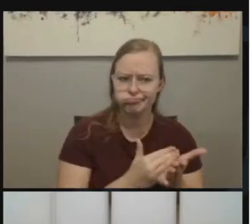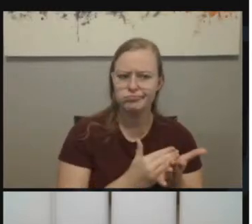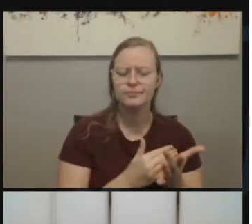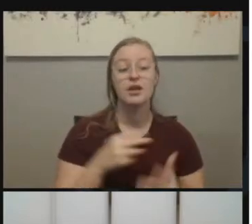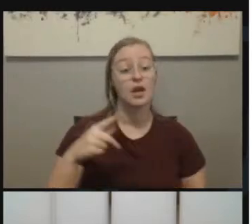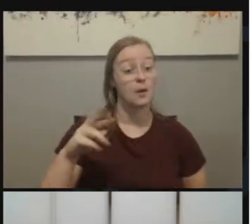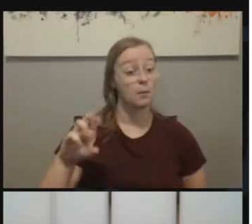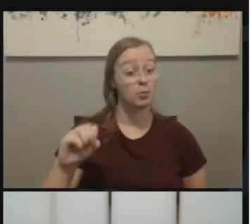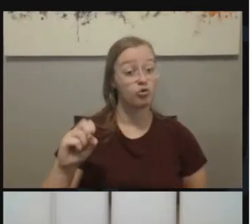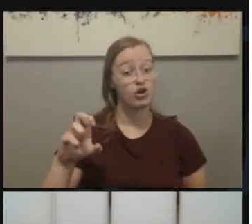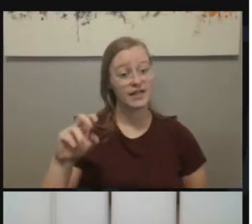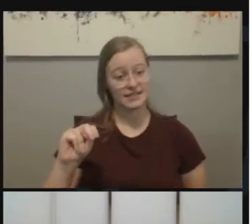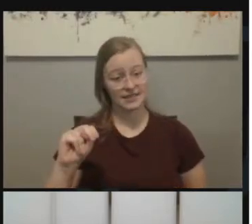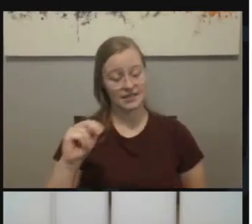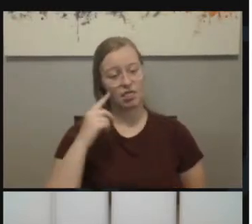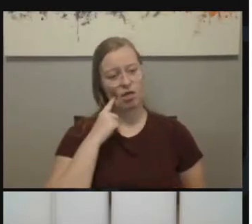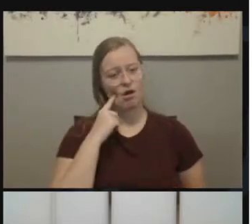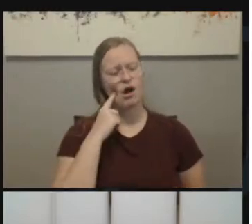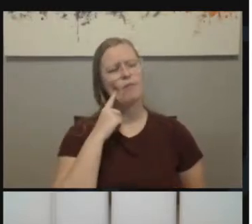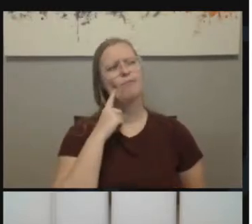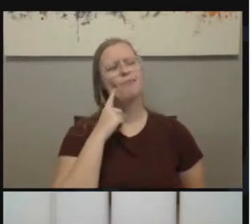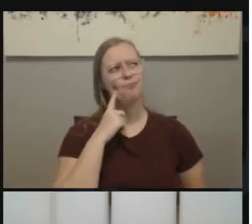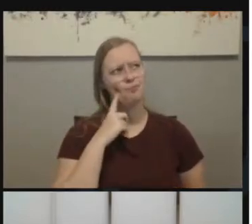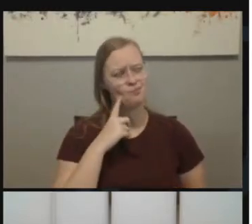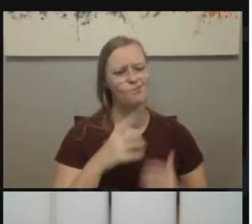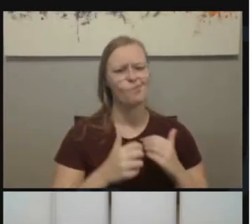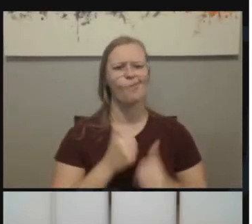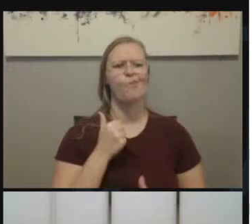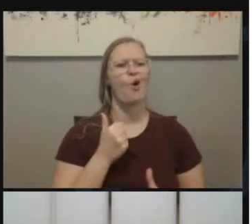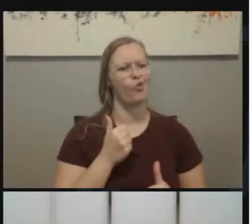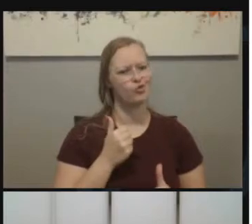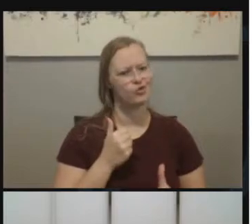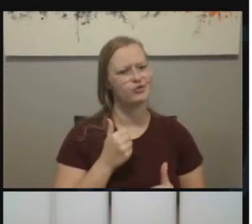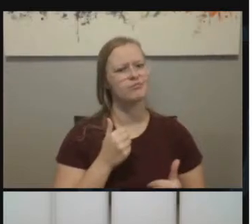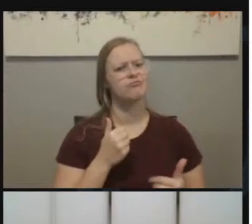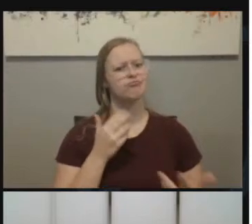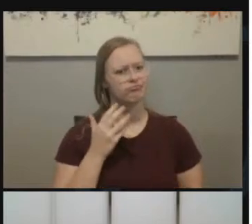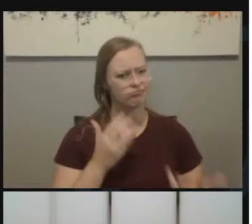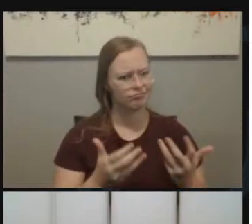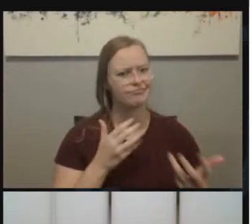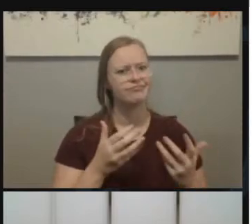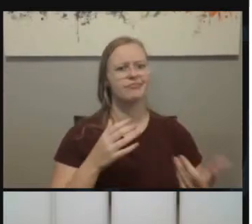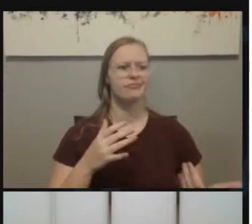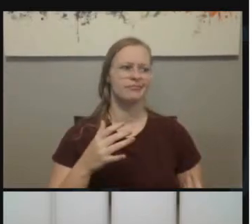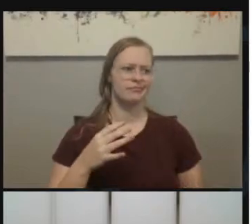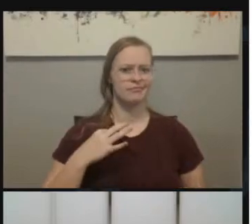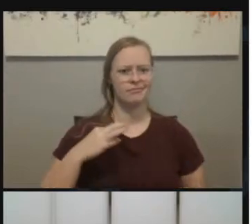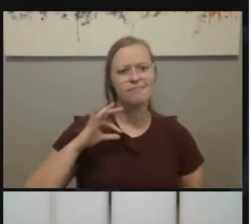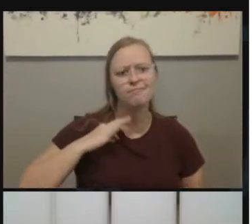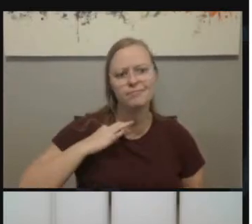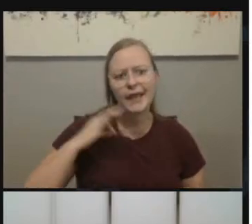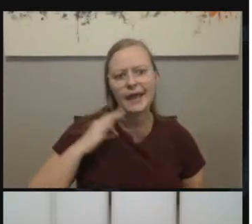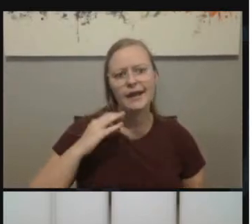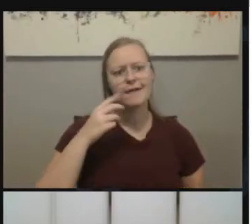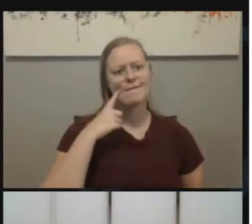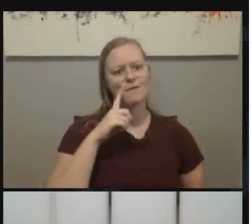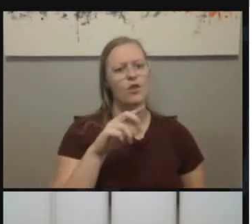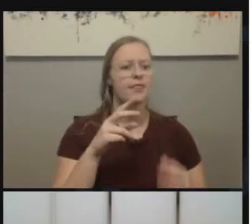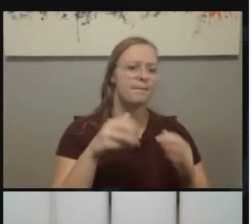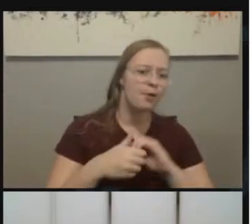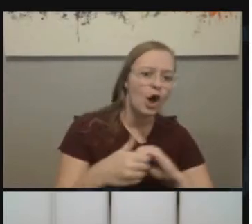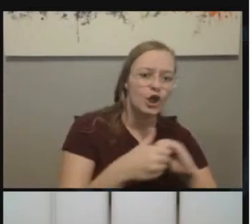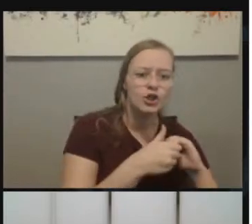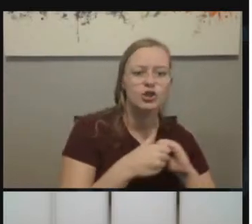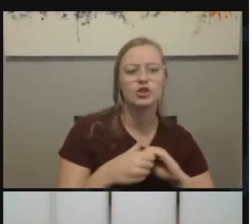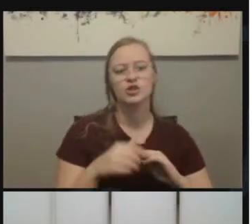Preston presumed would be the most likely candidates for the partners, the conjugal partners,